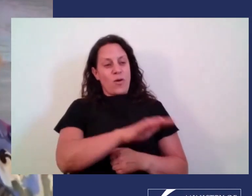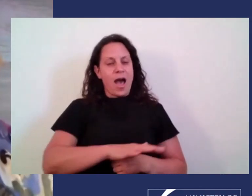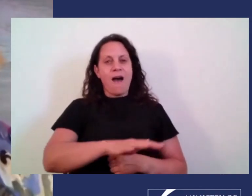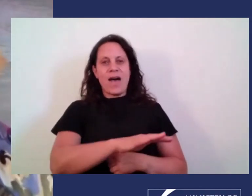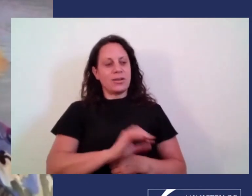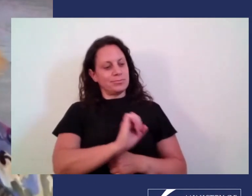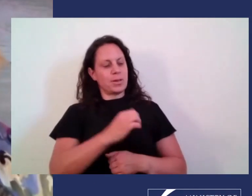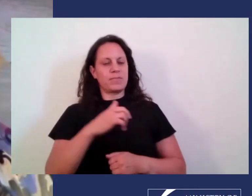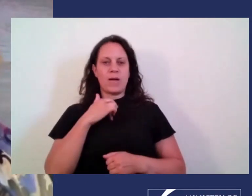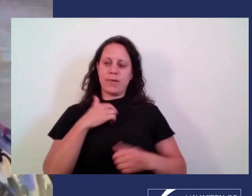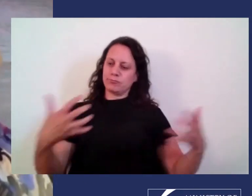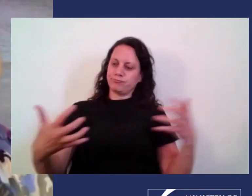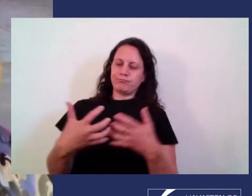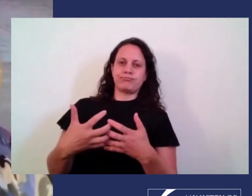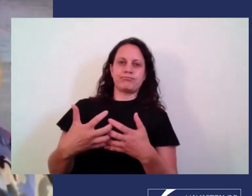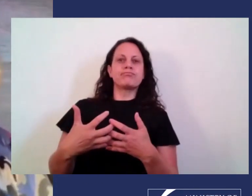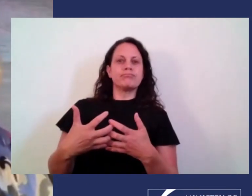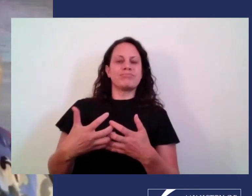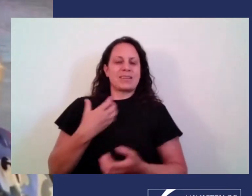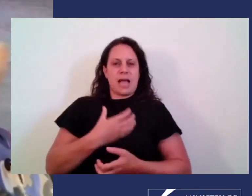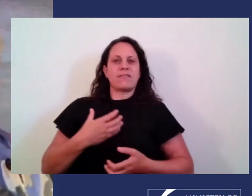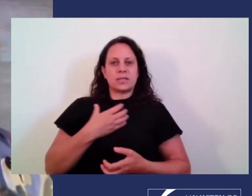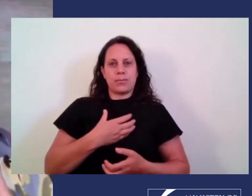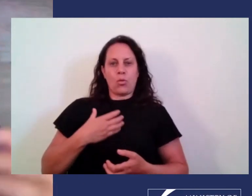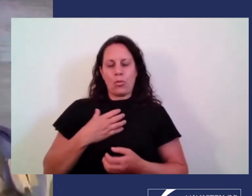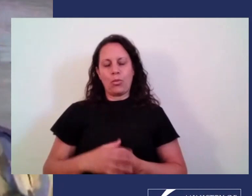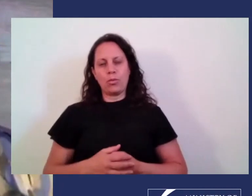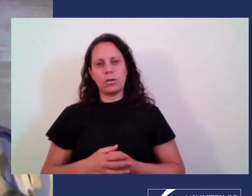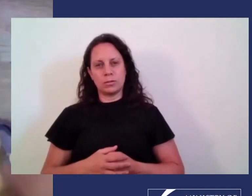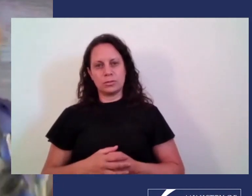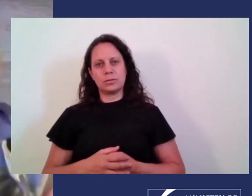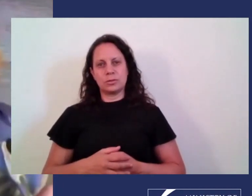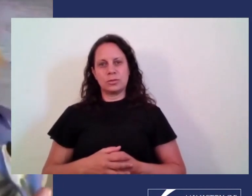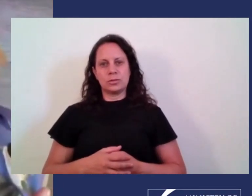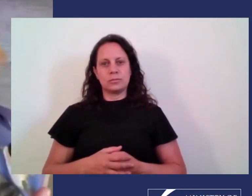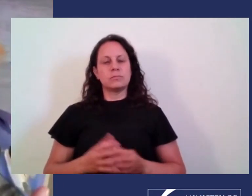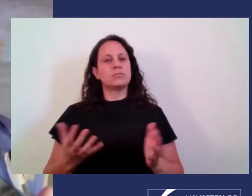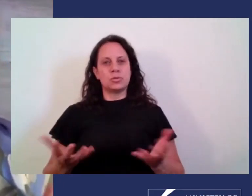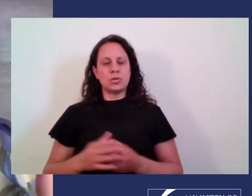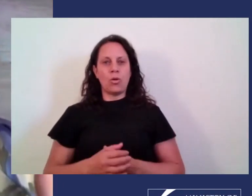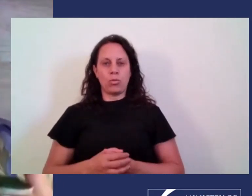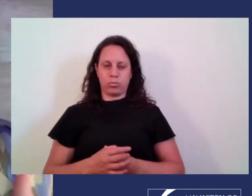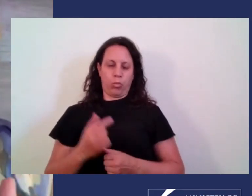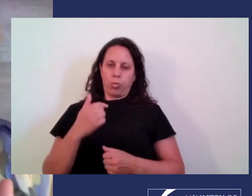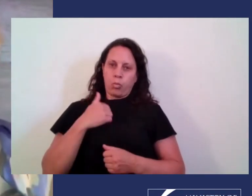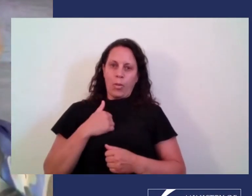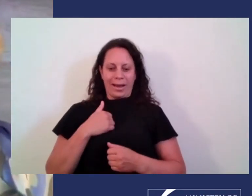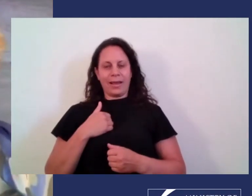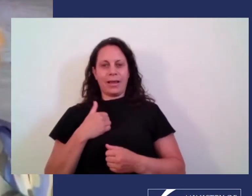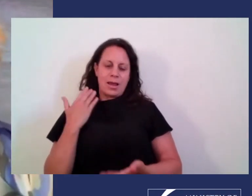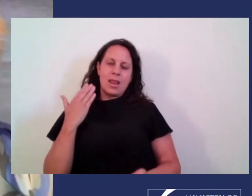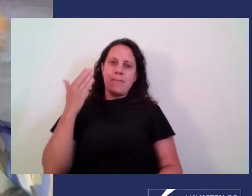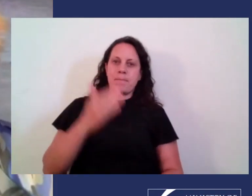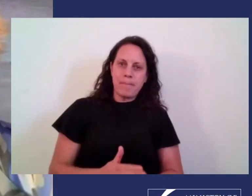whānau feel most comfortable with. So making sure that, we live the statistics. Our tamariki Māori